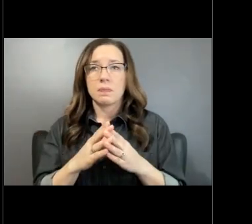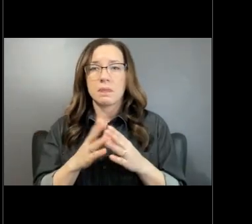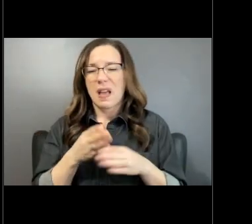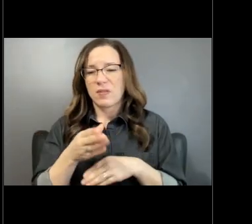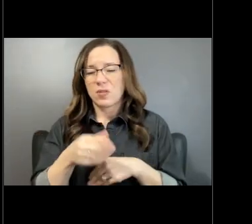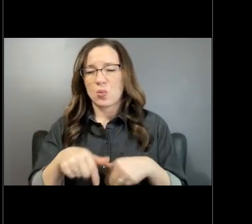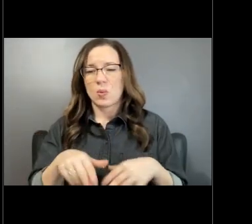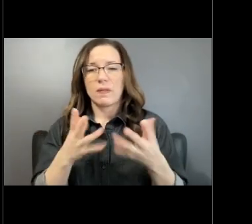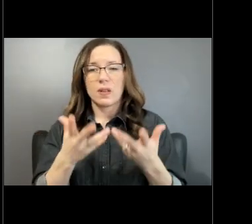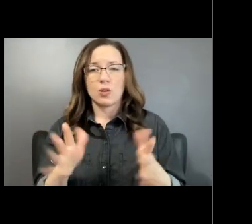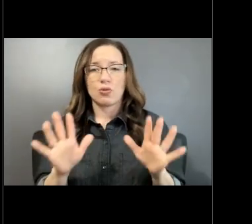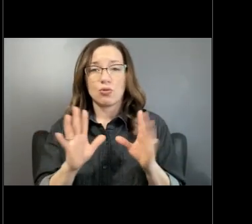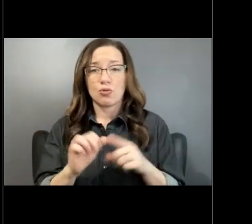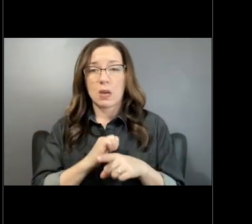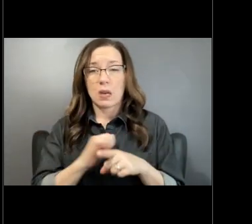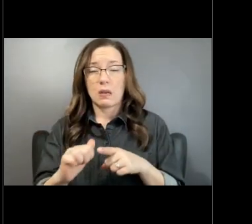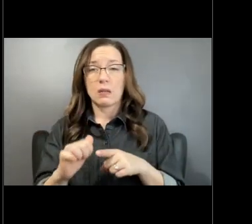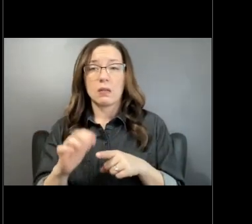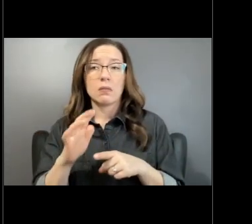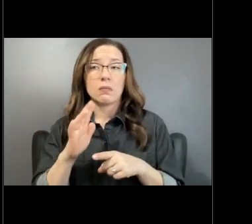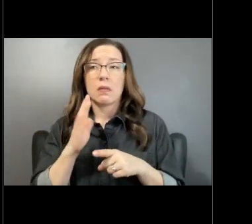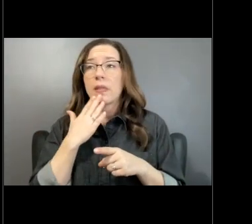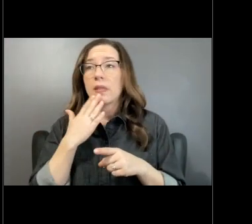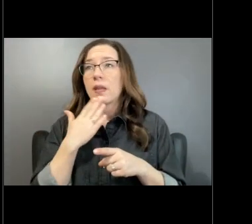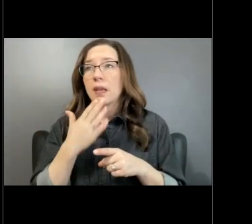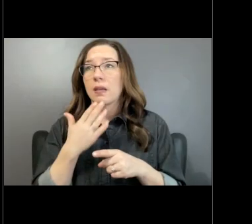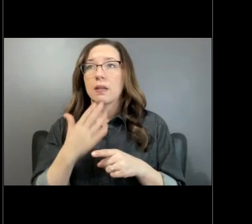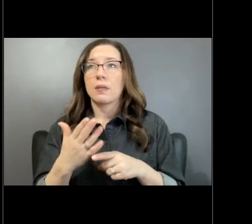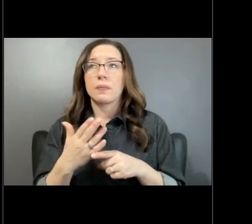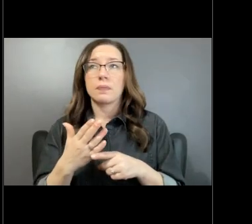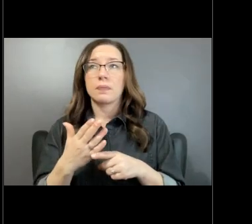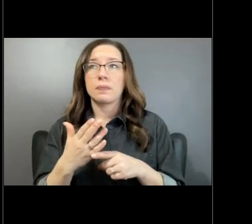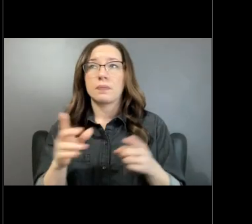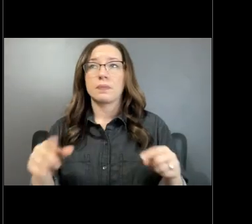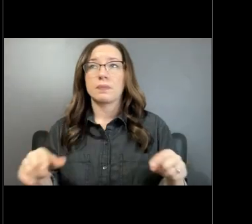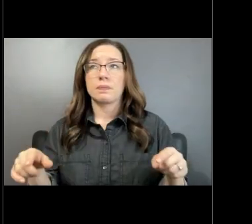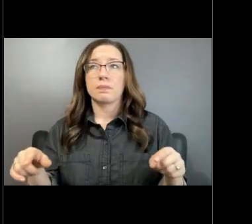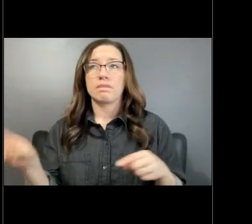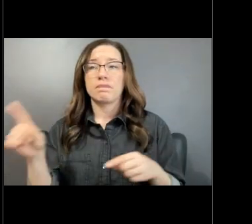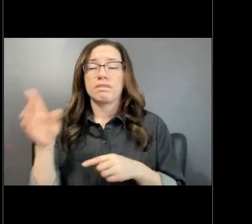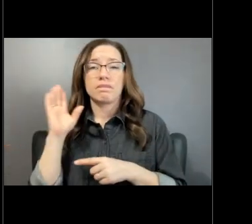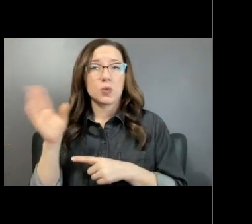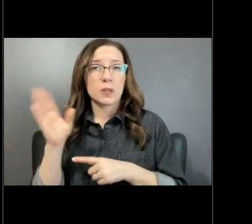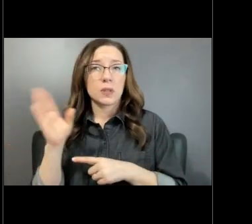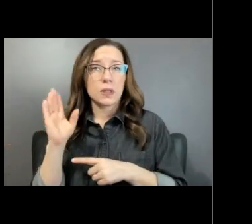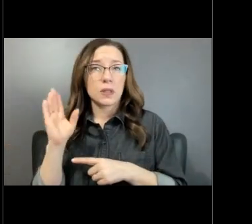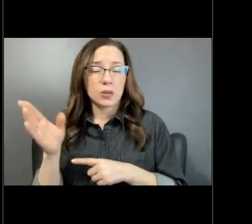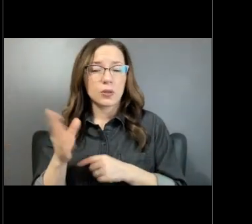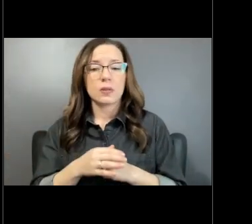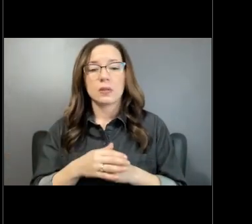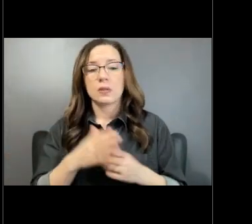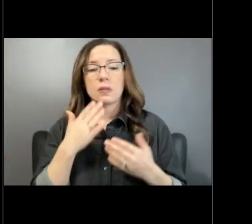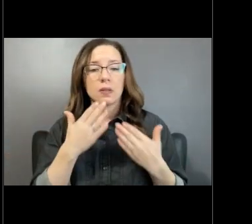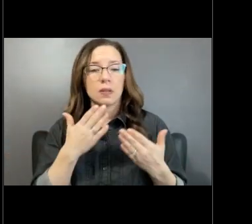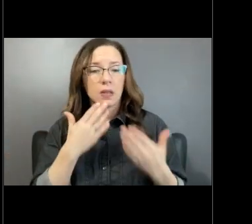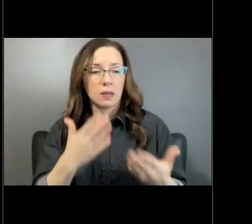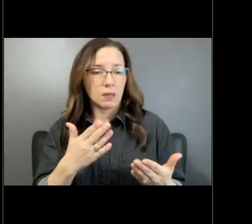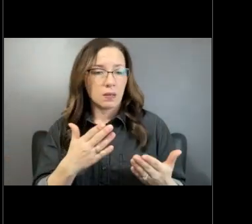this training. I would like to thank all of our presenters. I would like to thank